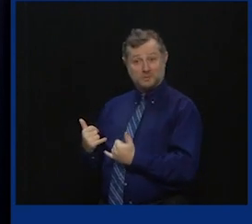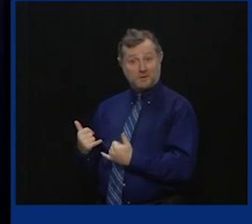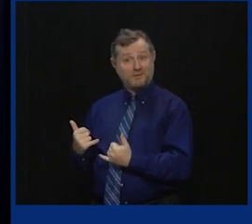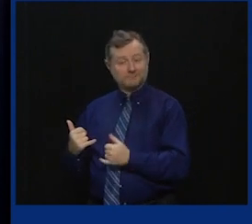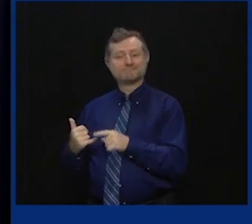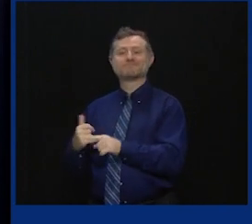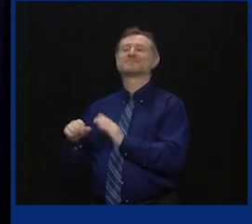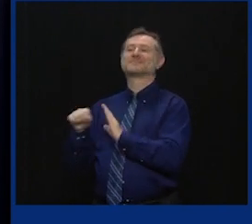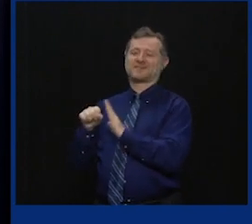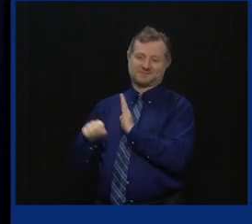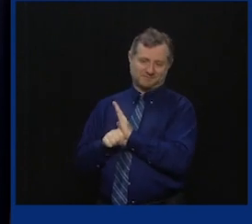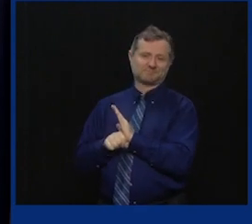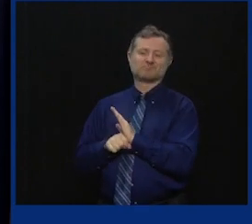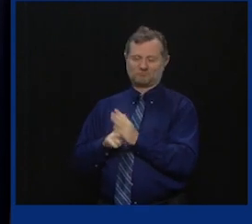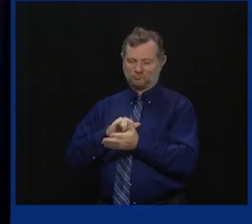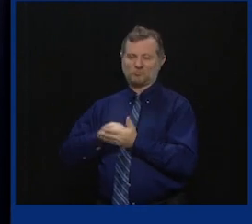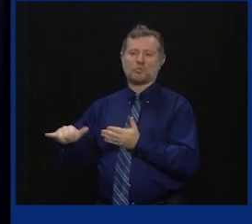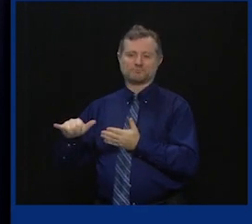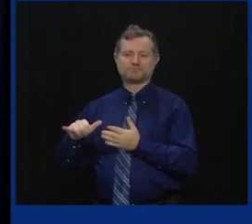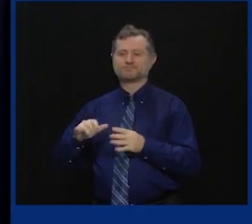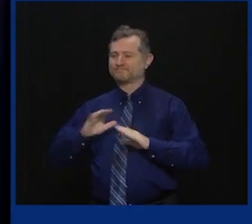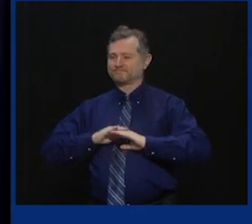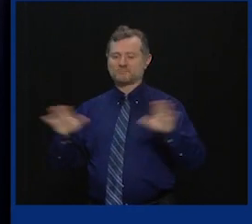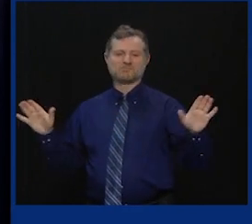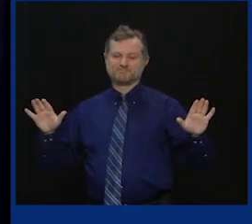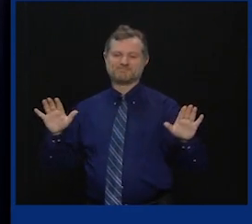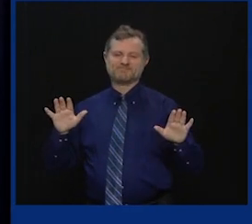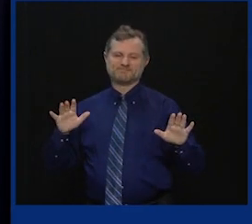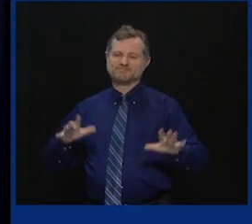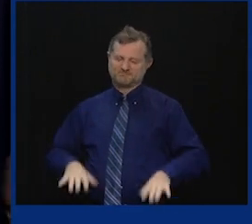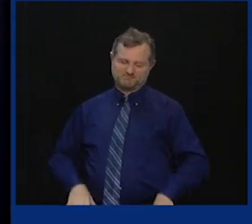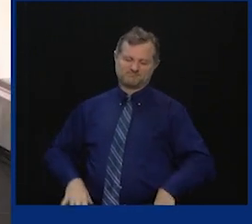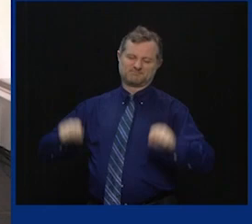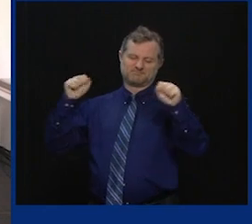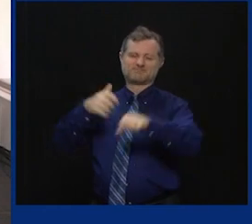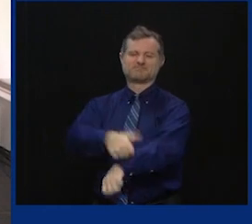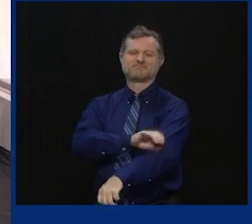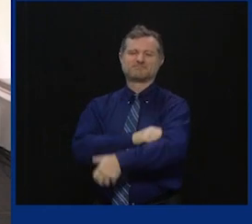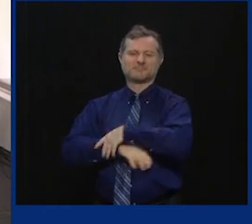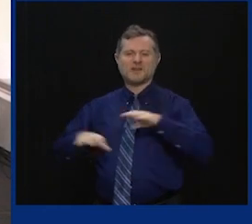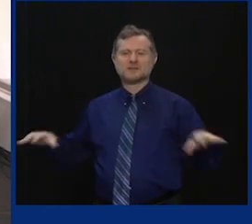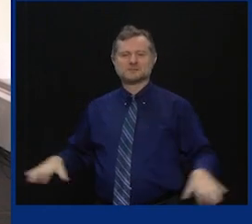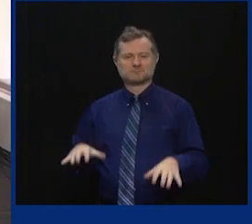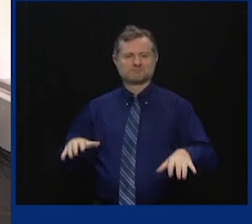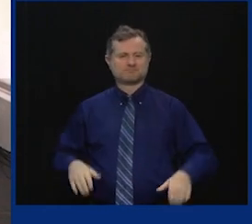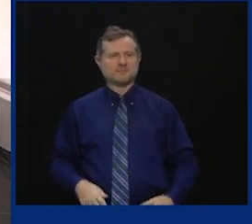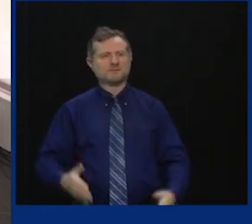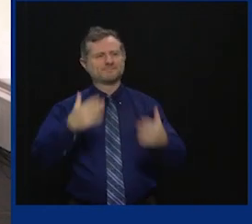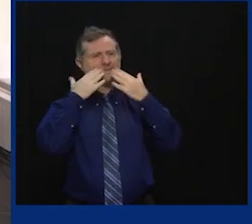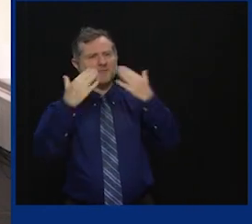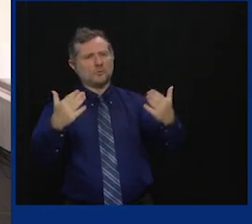say no more. It begins here today. Thank you. Thank you.